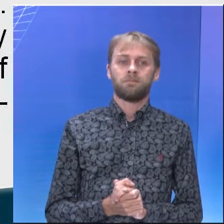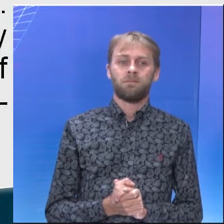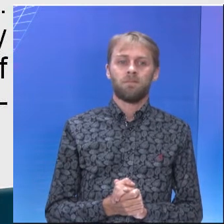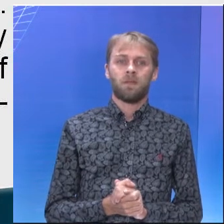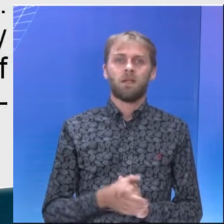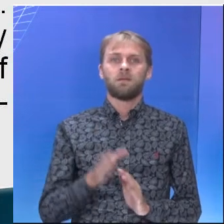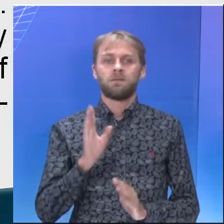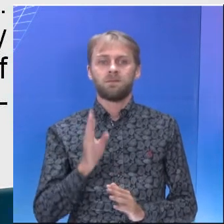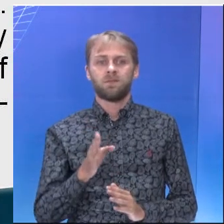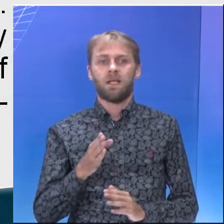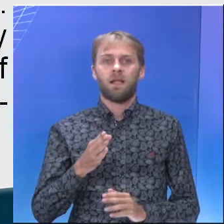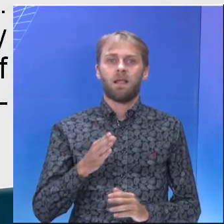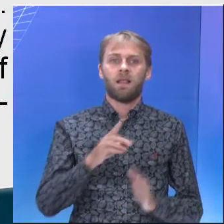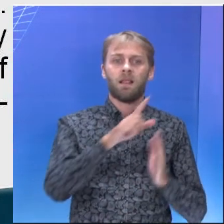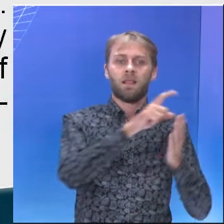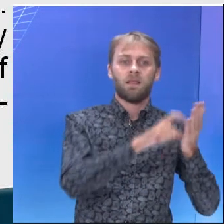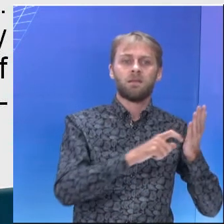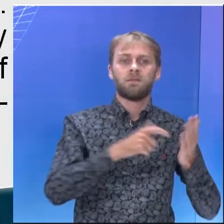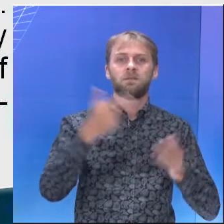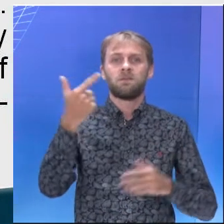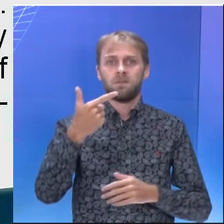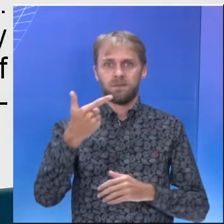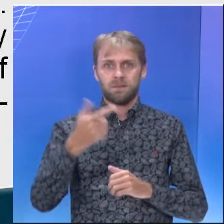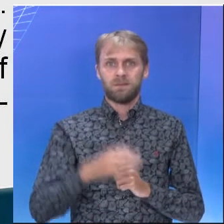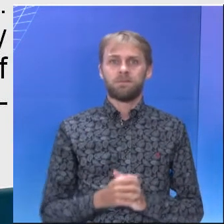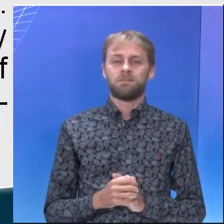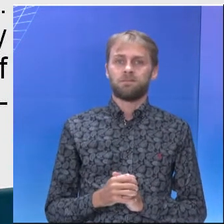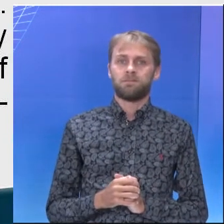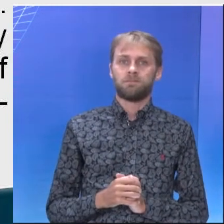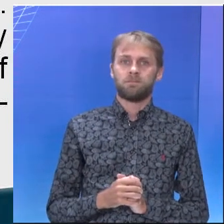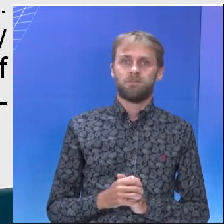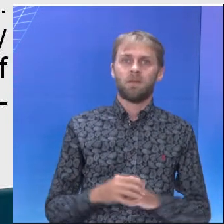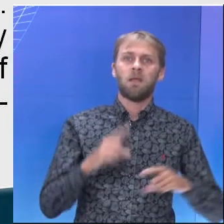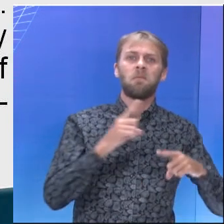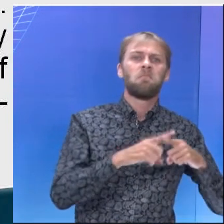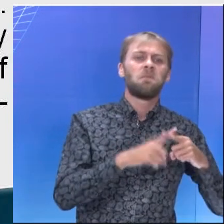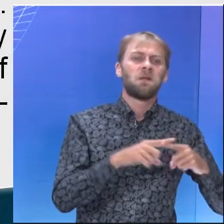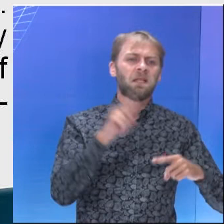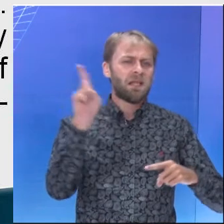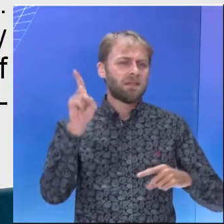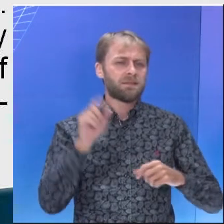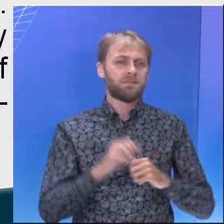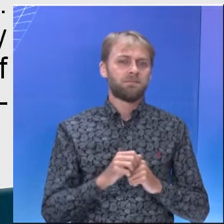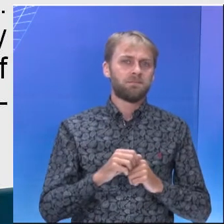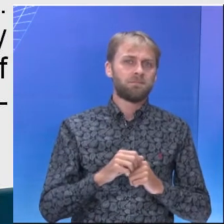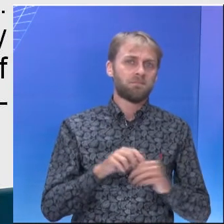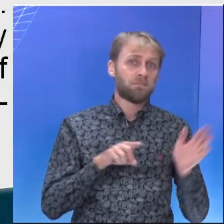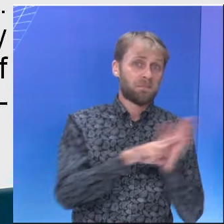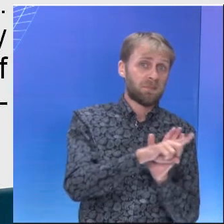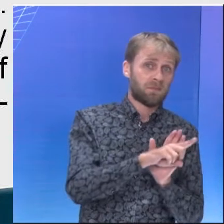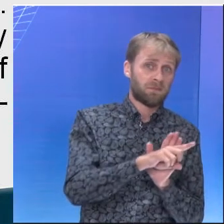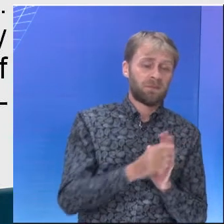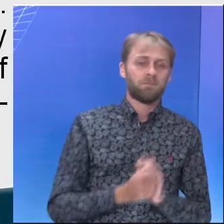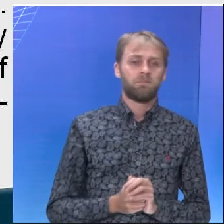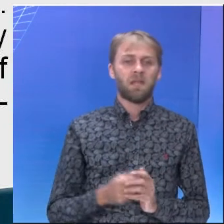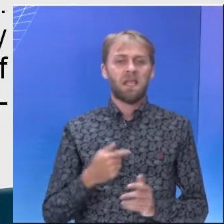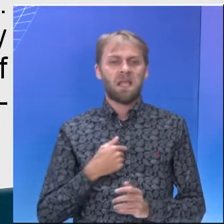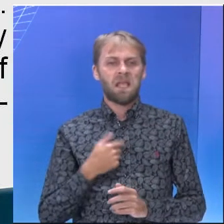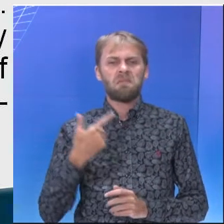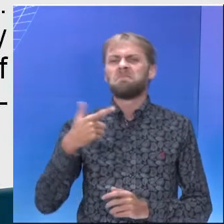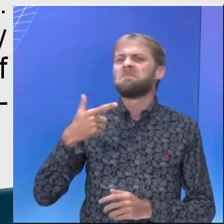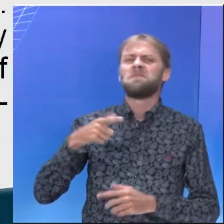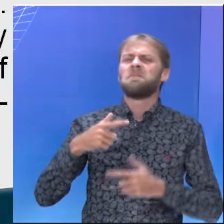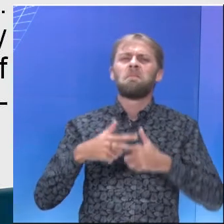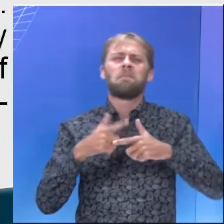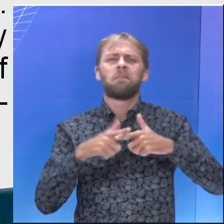Vamos direto para o texto 2, tá? Porque ele quer saber sobre o texto 2. I didn't have a